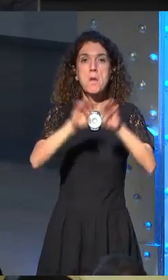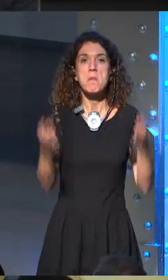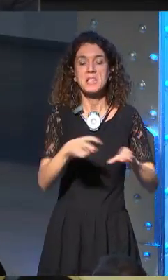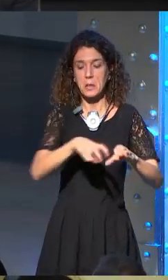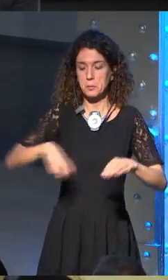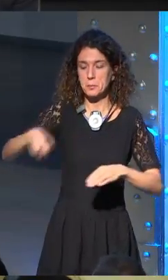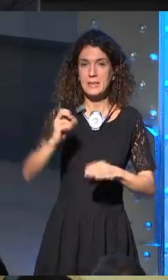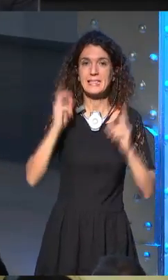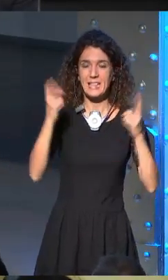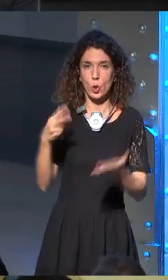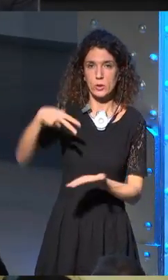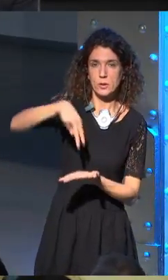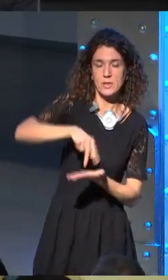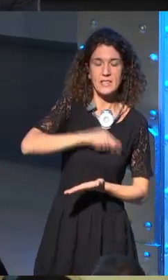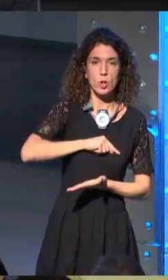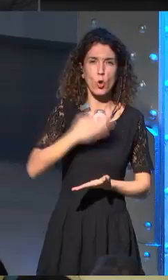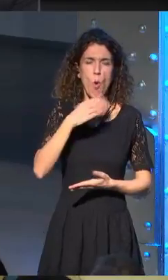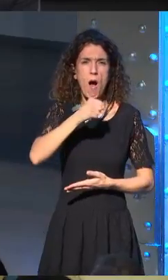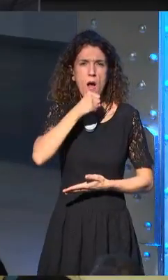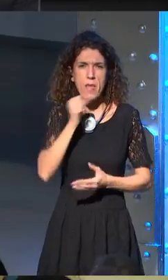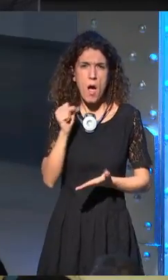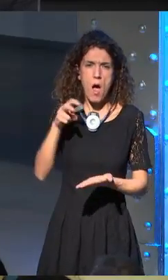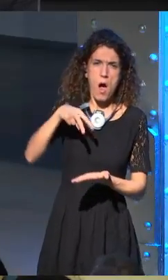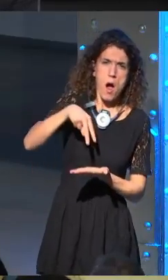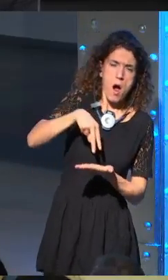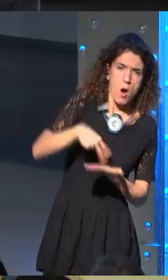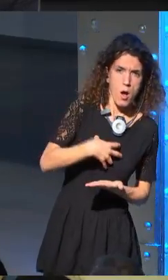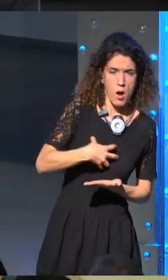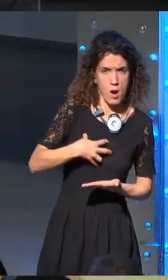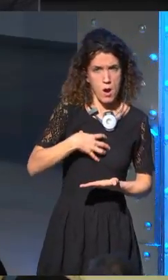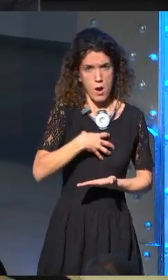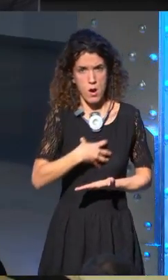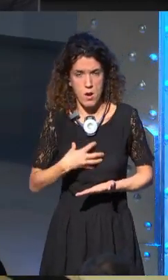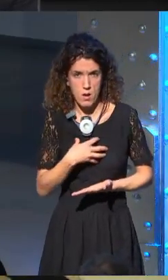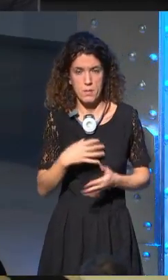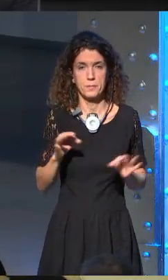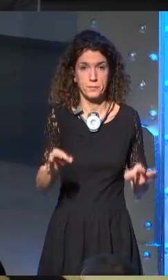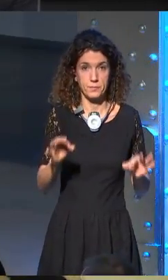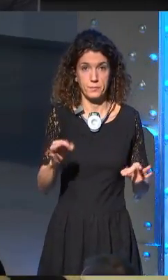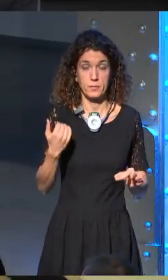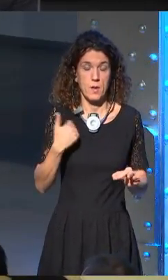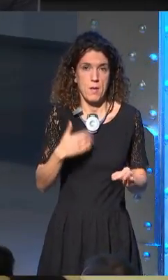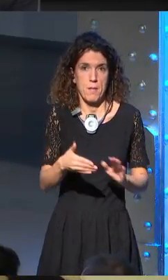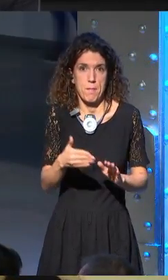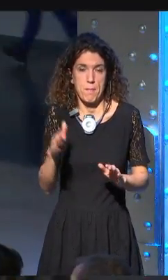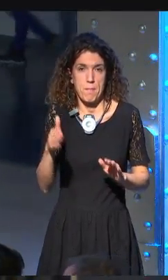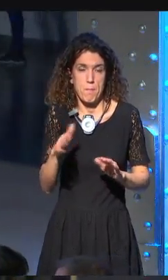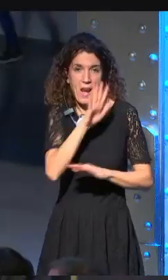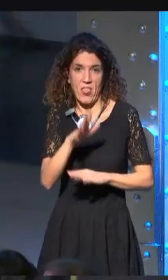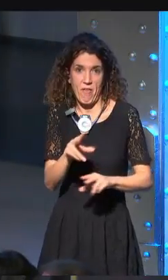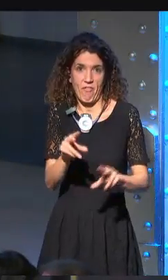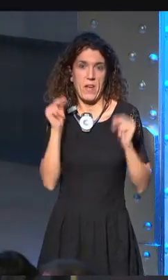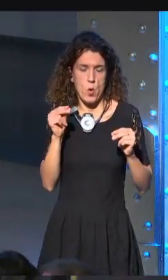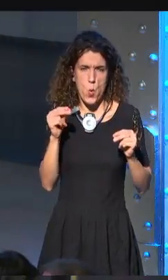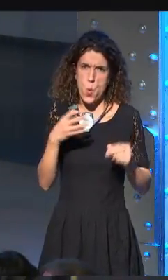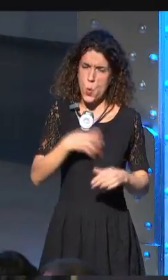up, feeling like an old man getting out of a recliner. Stick a fork in me. I'm done, I announce.